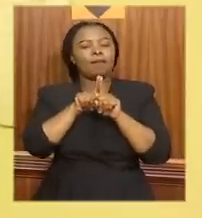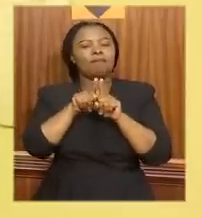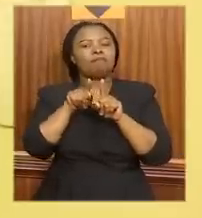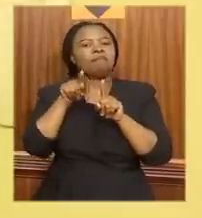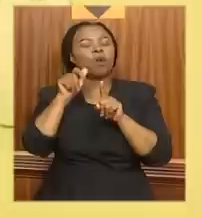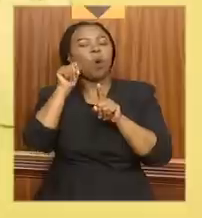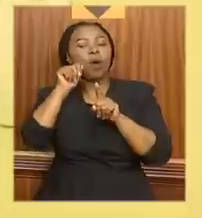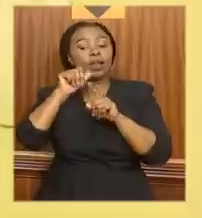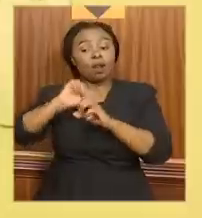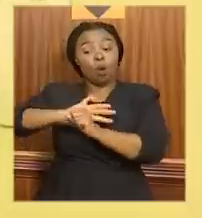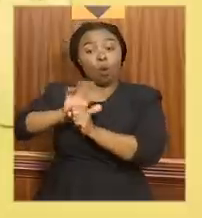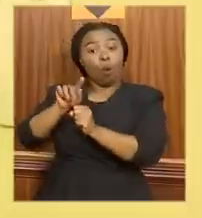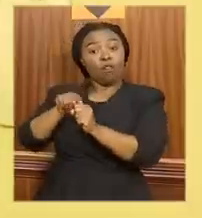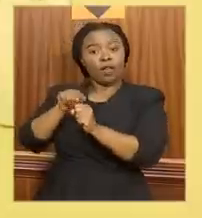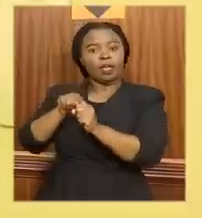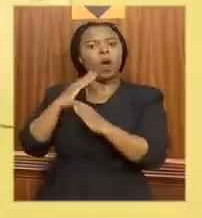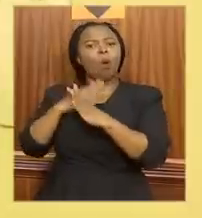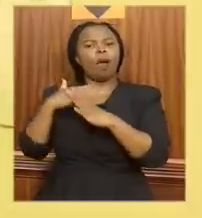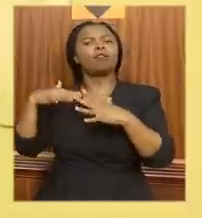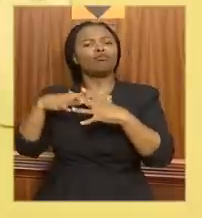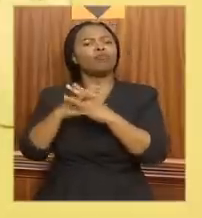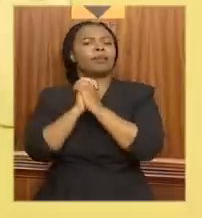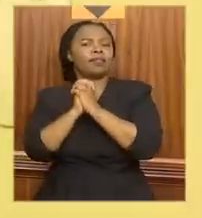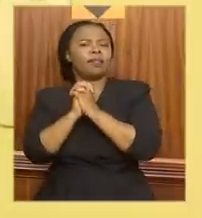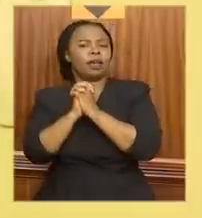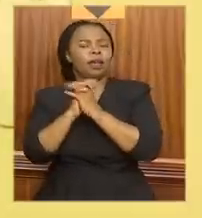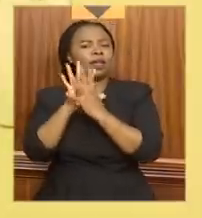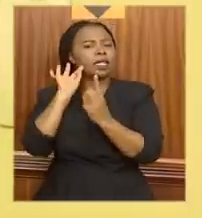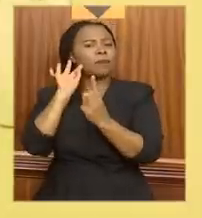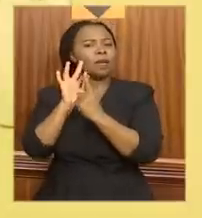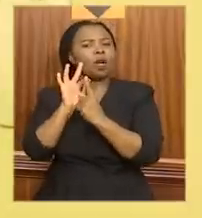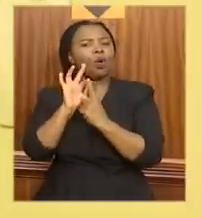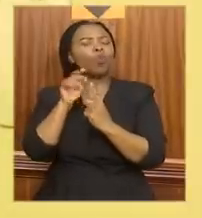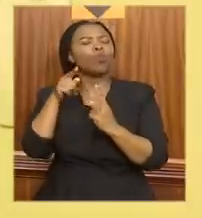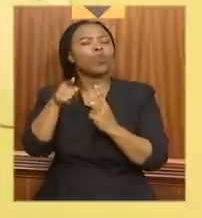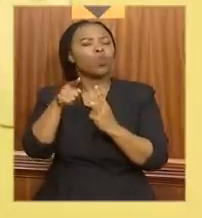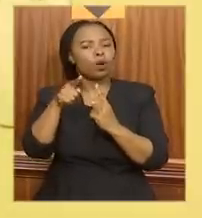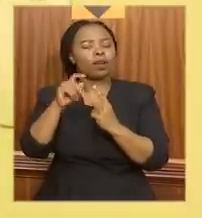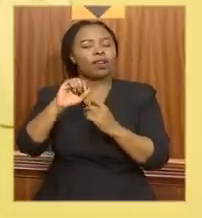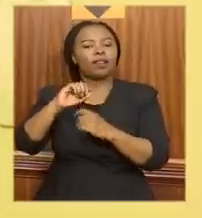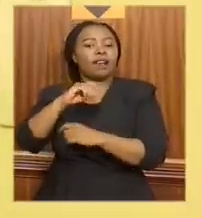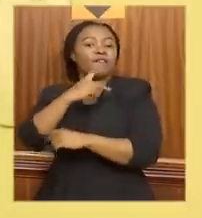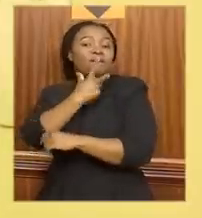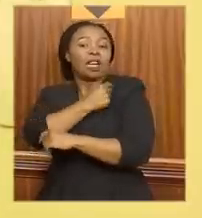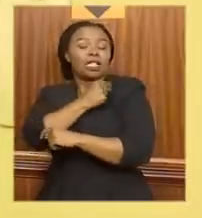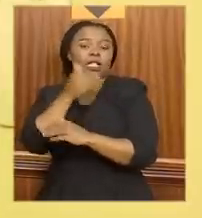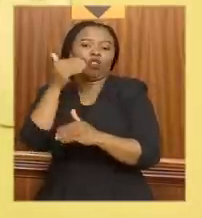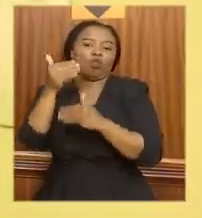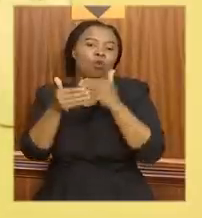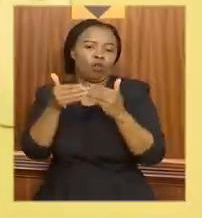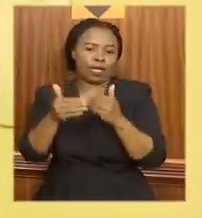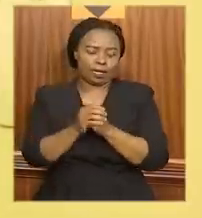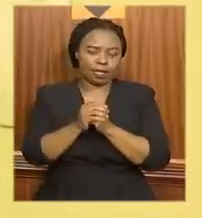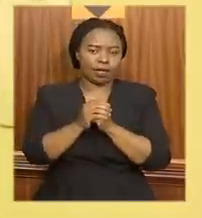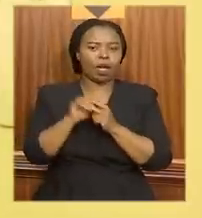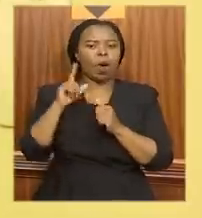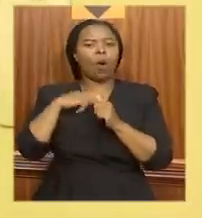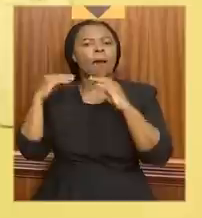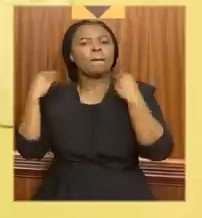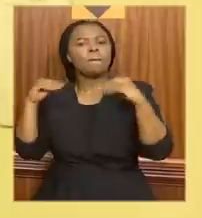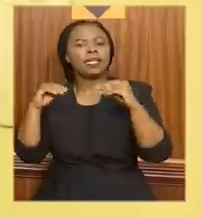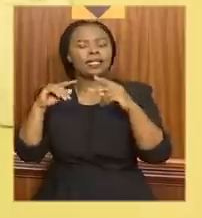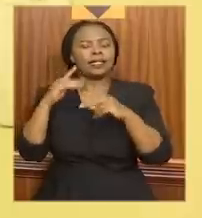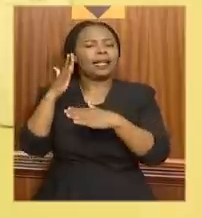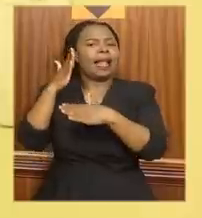pandemic, but more particularly the vaccination process, where we had business, labor,